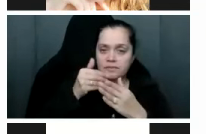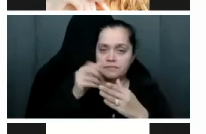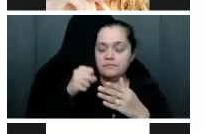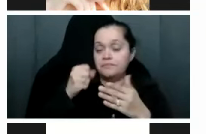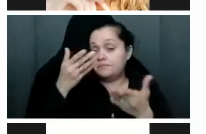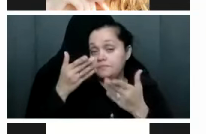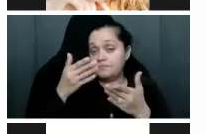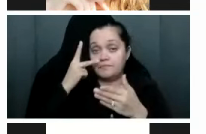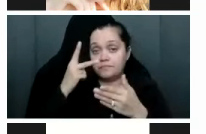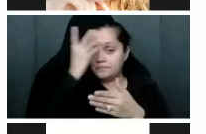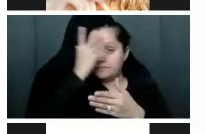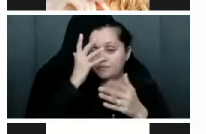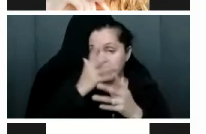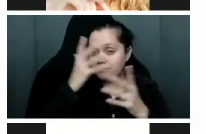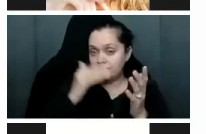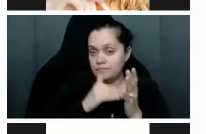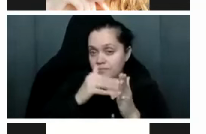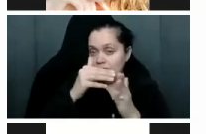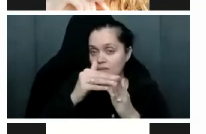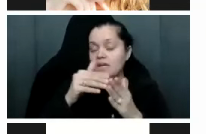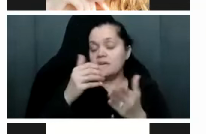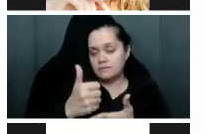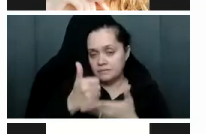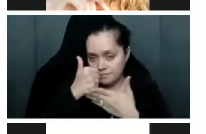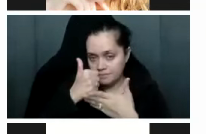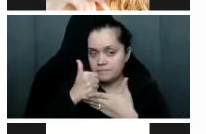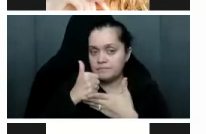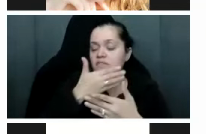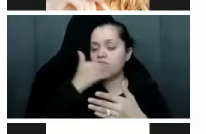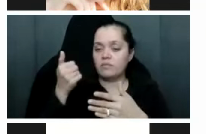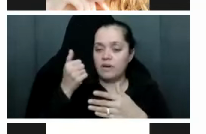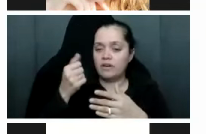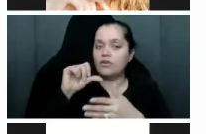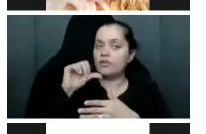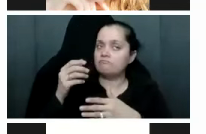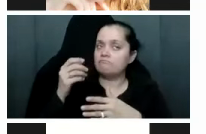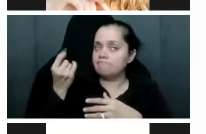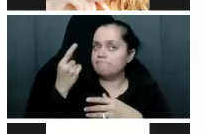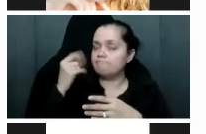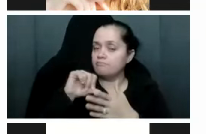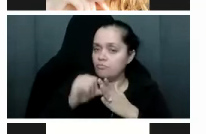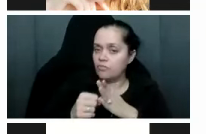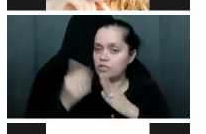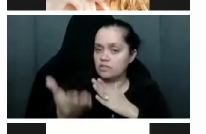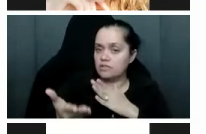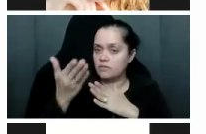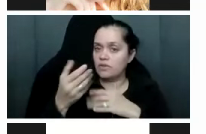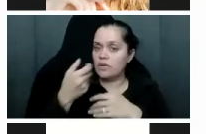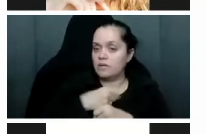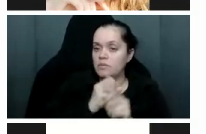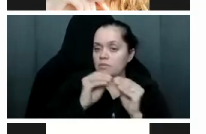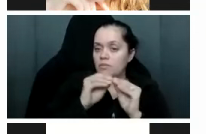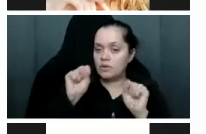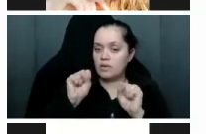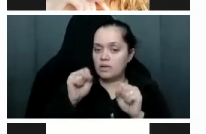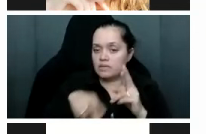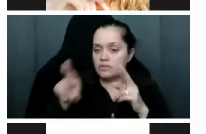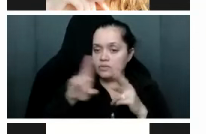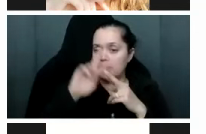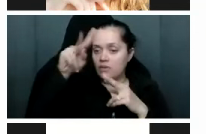seen your face a lot, yeah, that would help me have a better impression of you and would make me more likely to round you